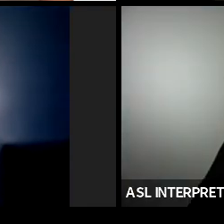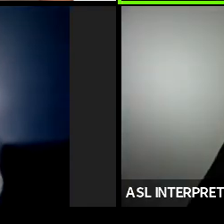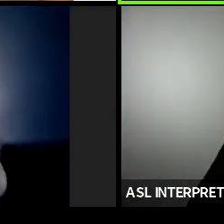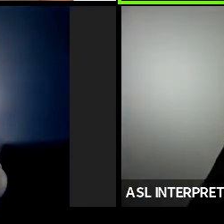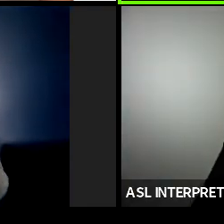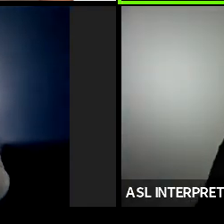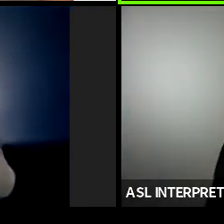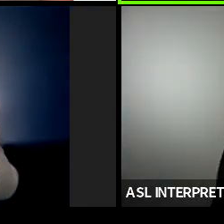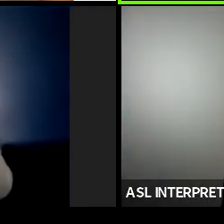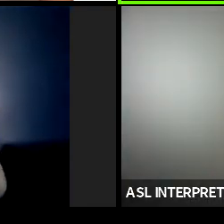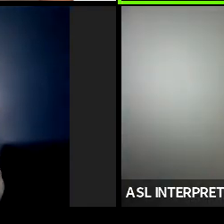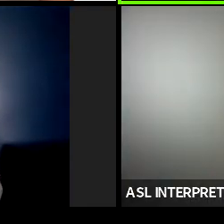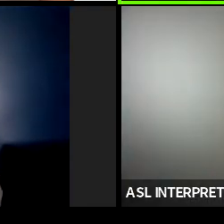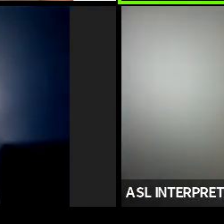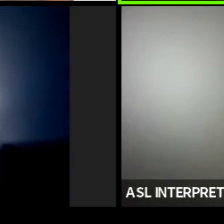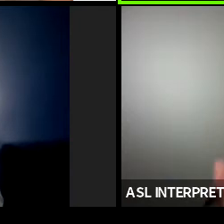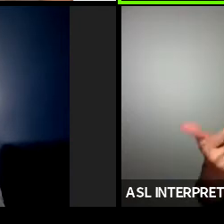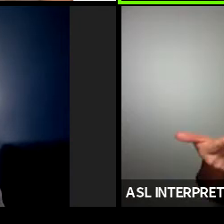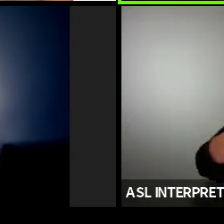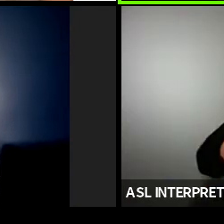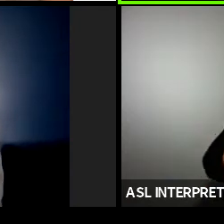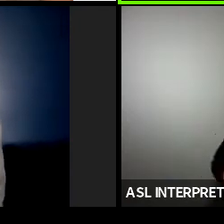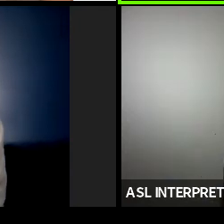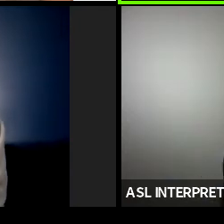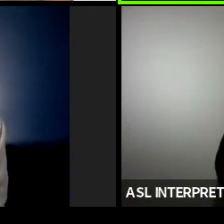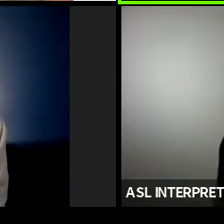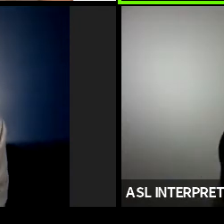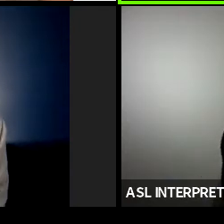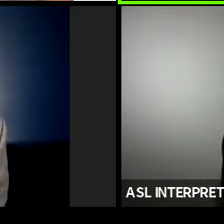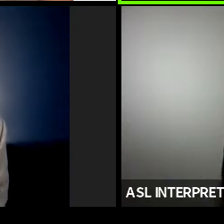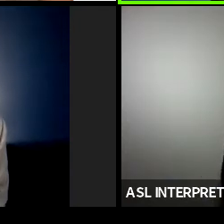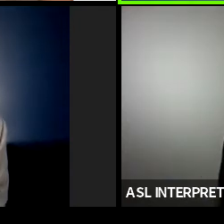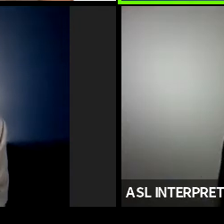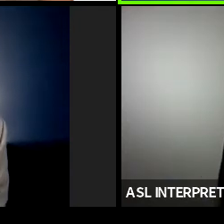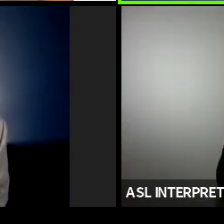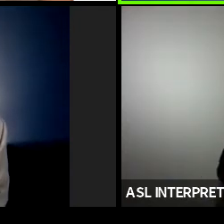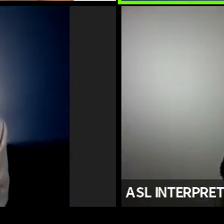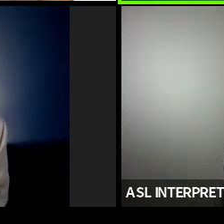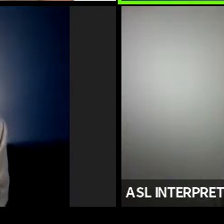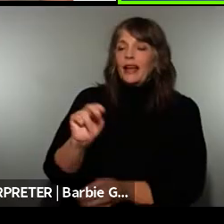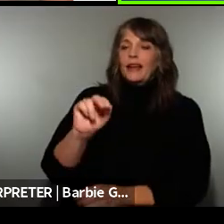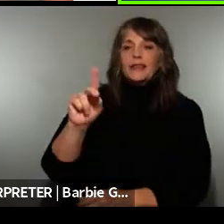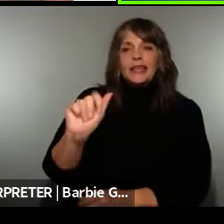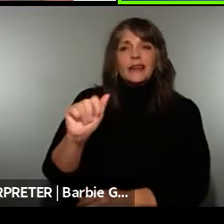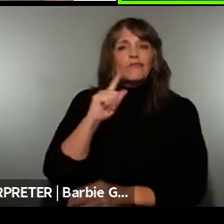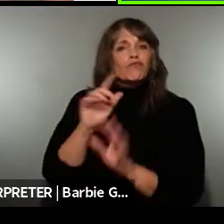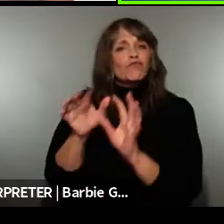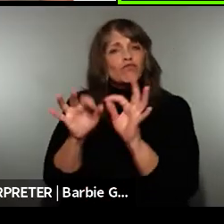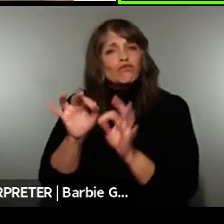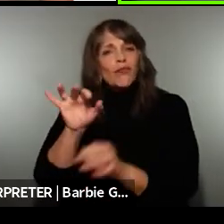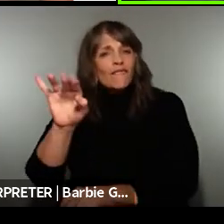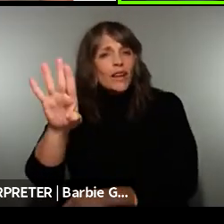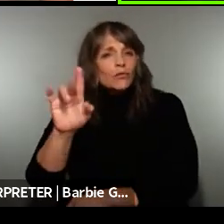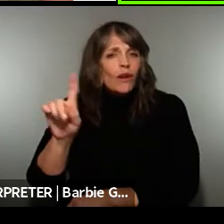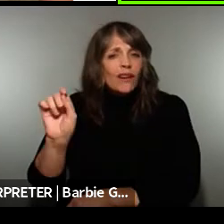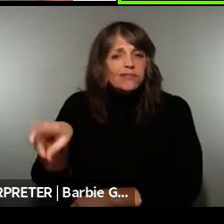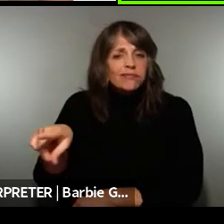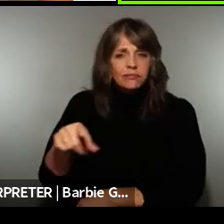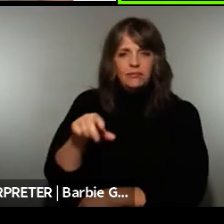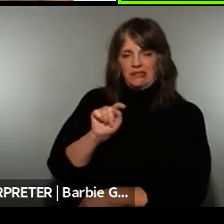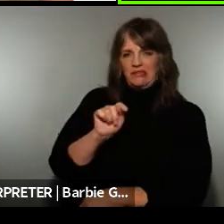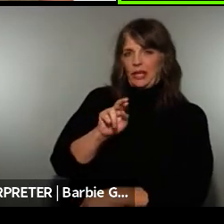And so with that, that's really related. MD dropped a question on Facebook and it was asking if we could explain